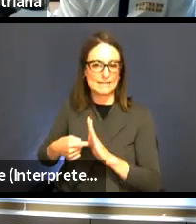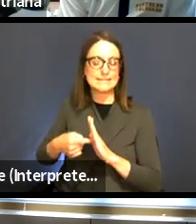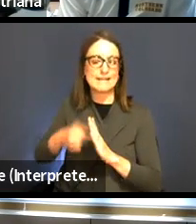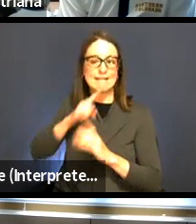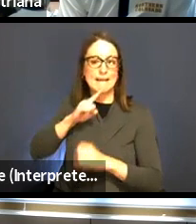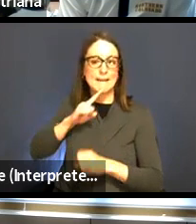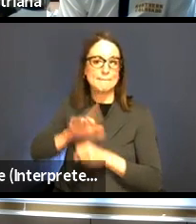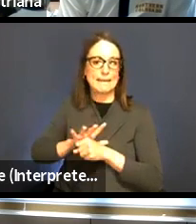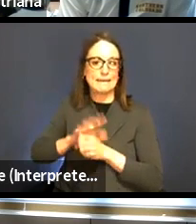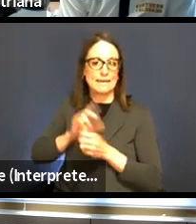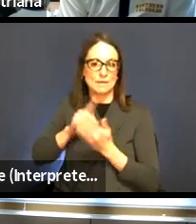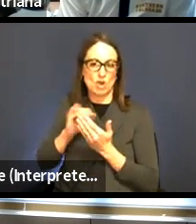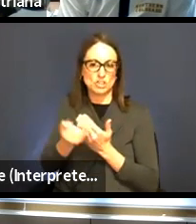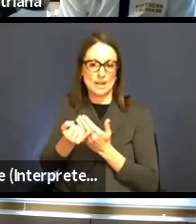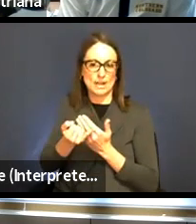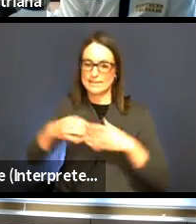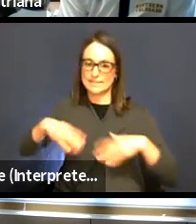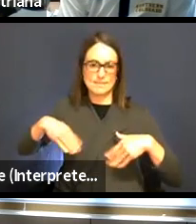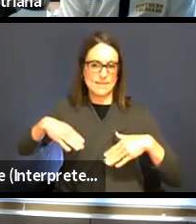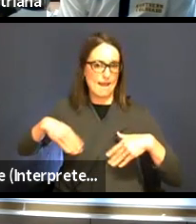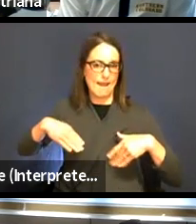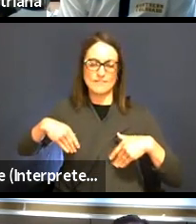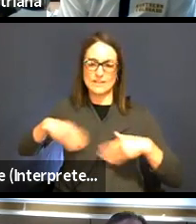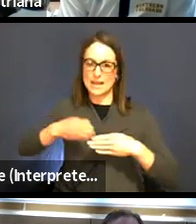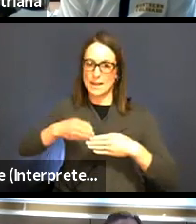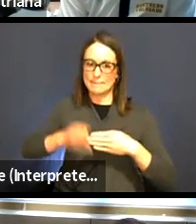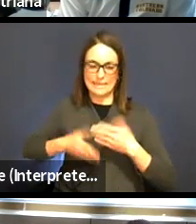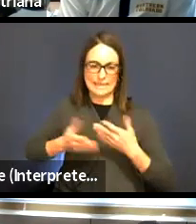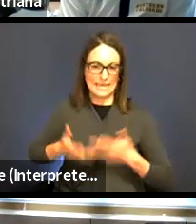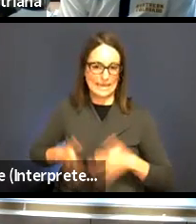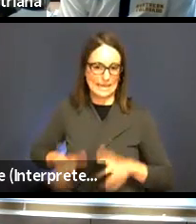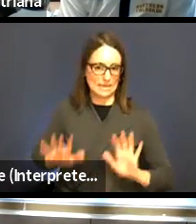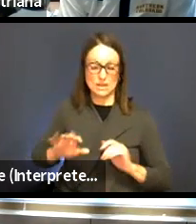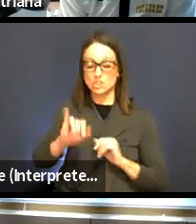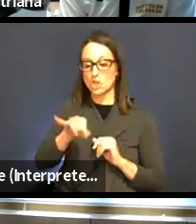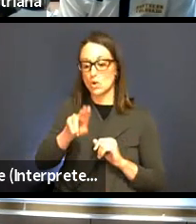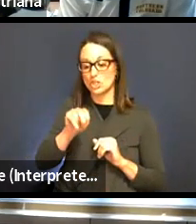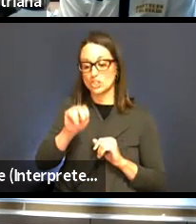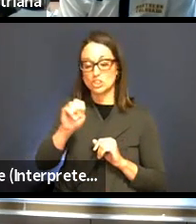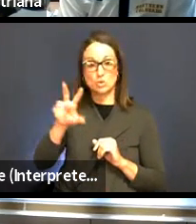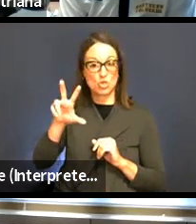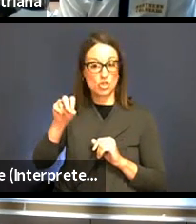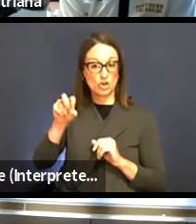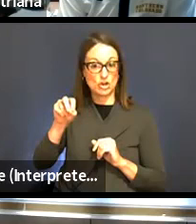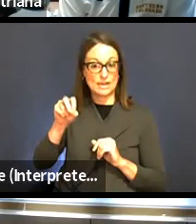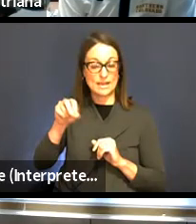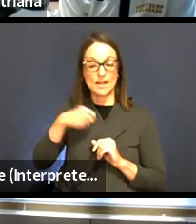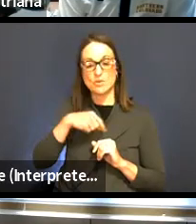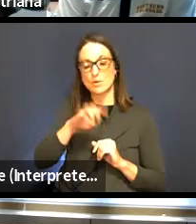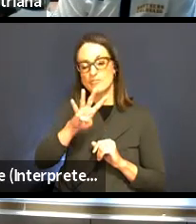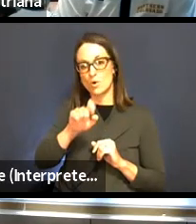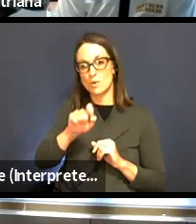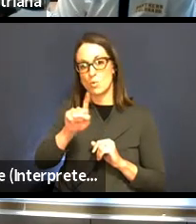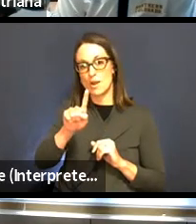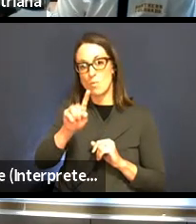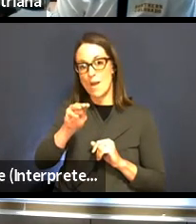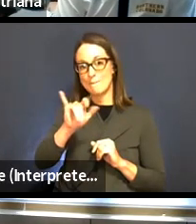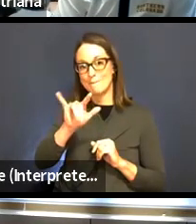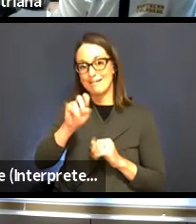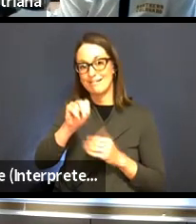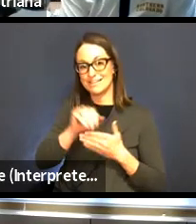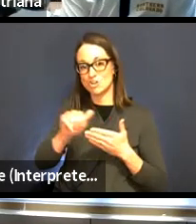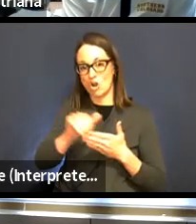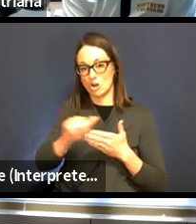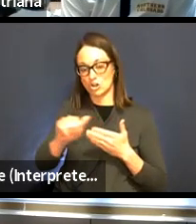that have not yet been completed. So at June 30th of this year, we have $4.1 million of capital projects that have not yet